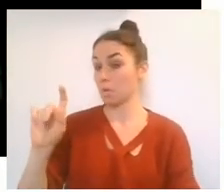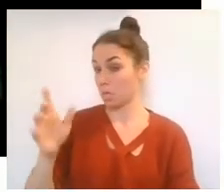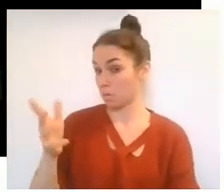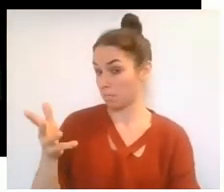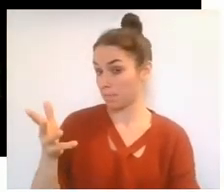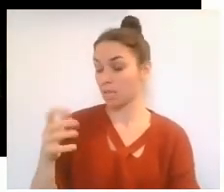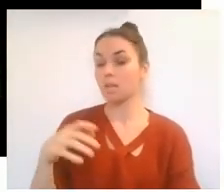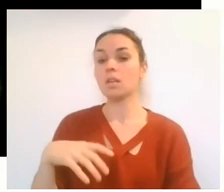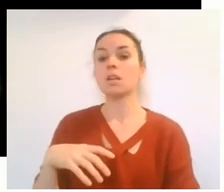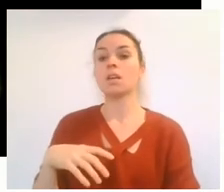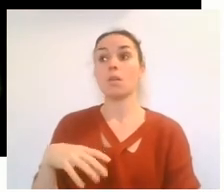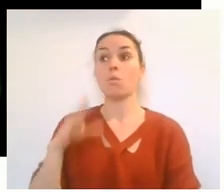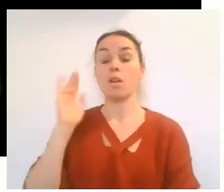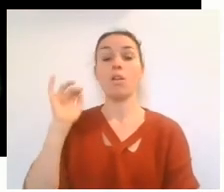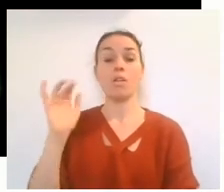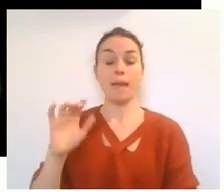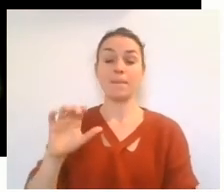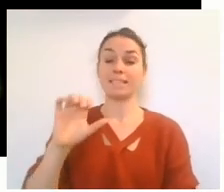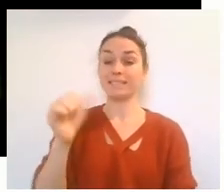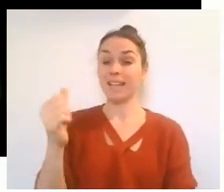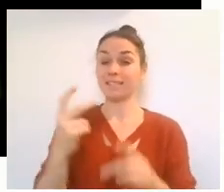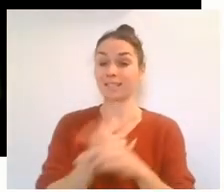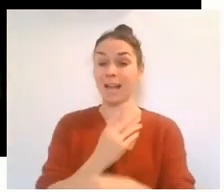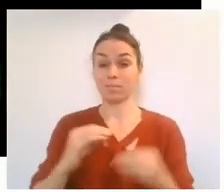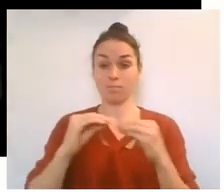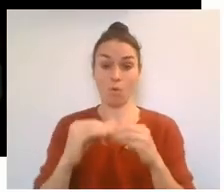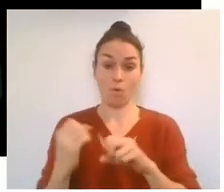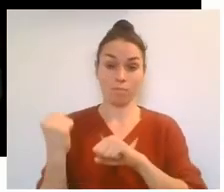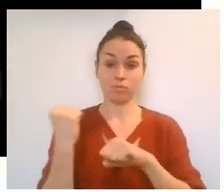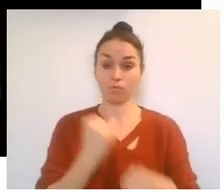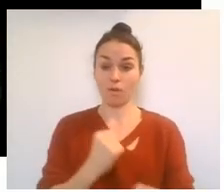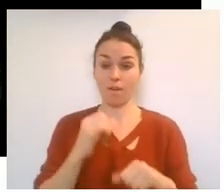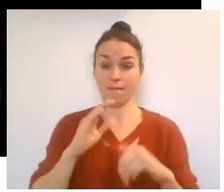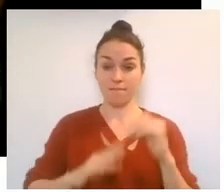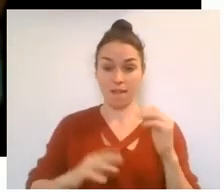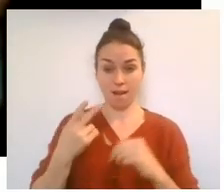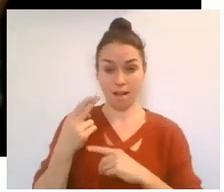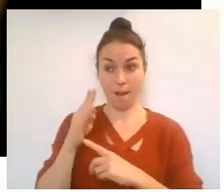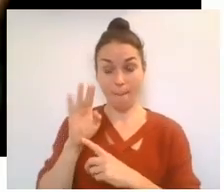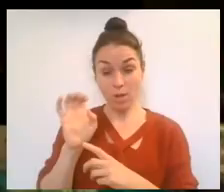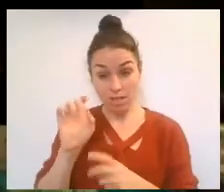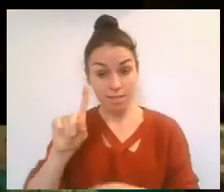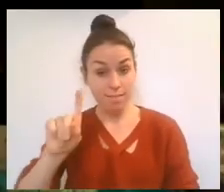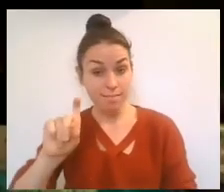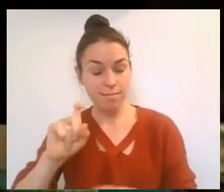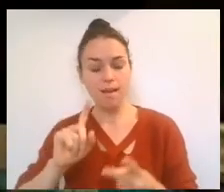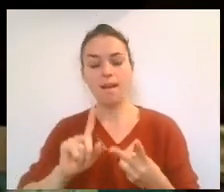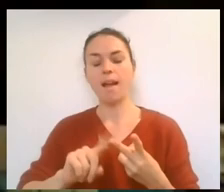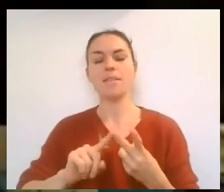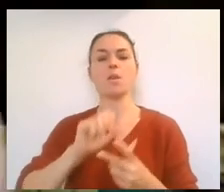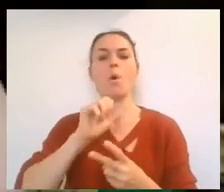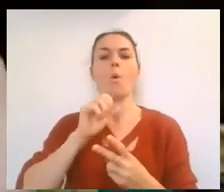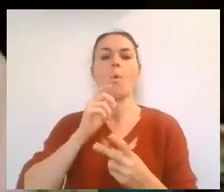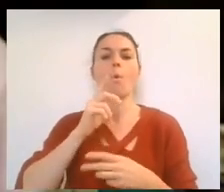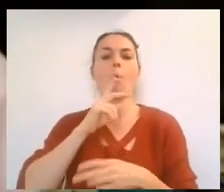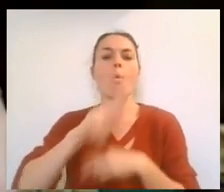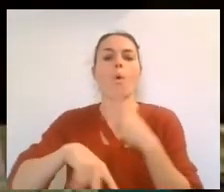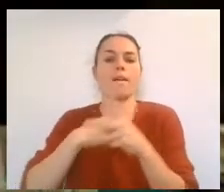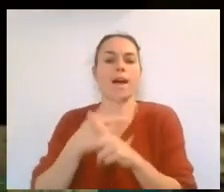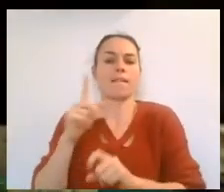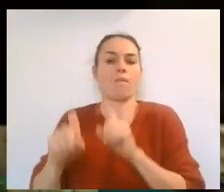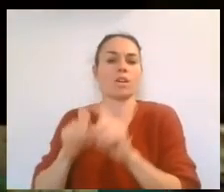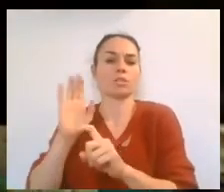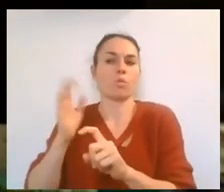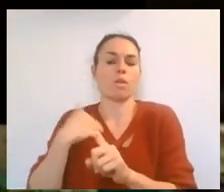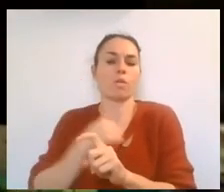than Hubble? What sorts of questions will the Webb Telescope help us answer? 10 times, yes. In many